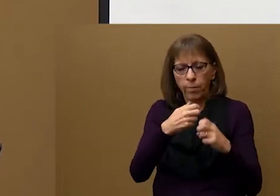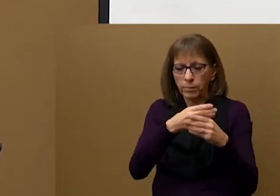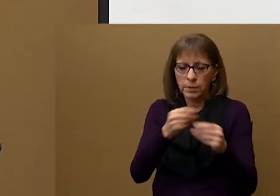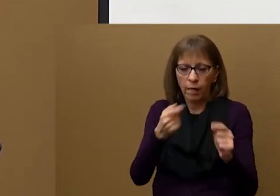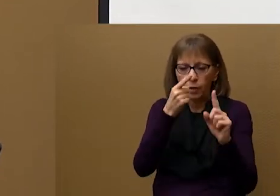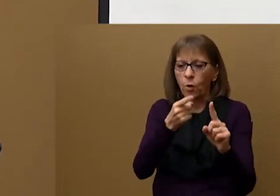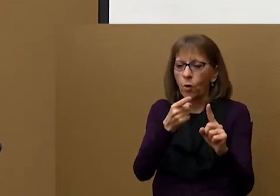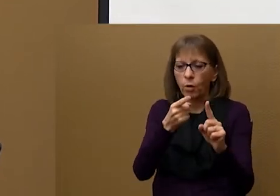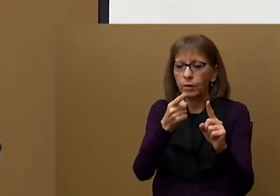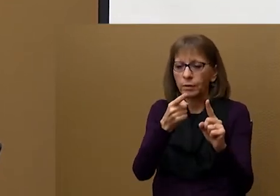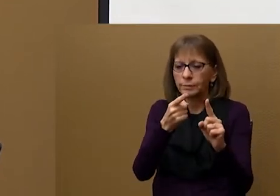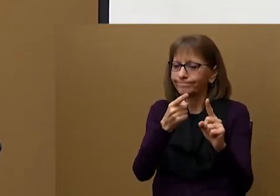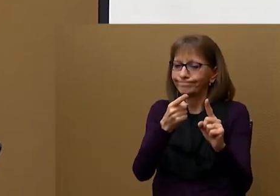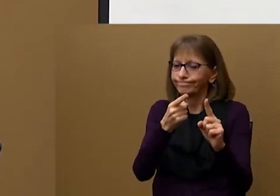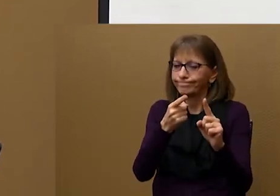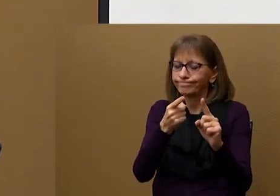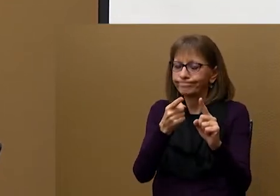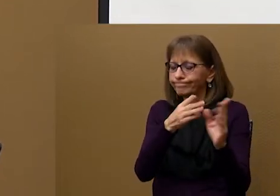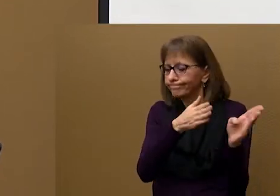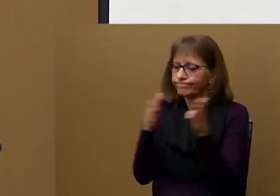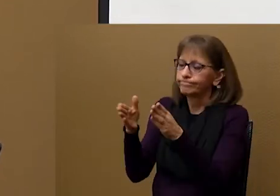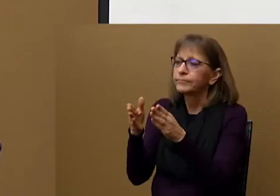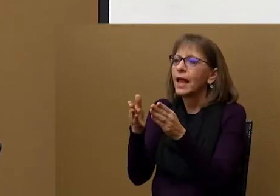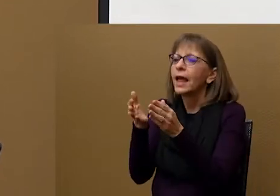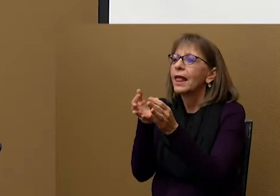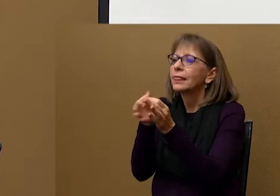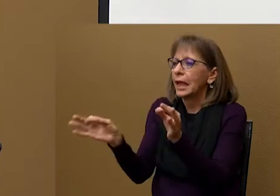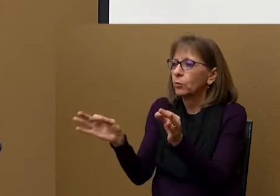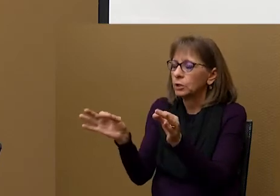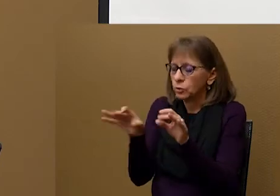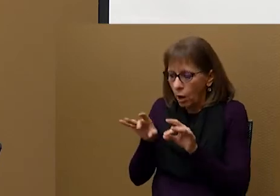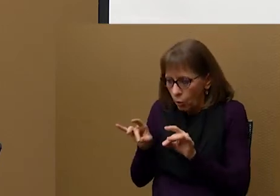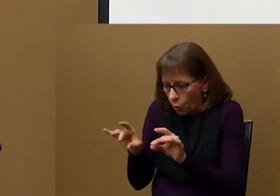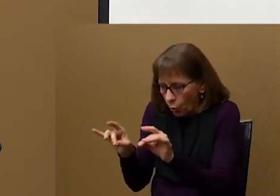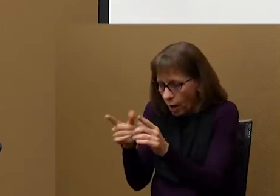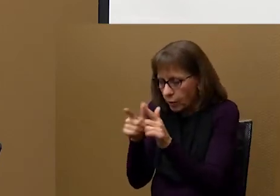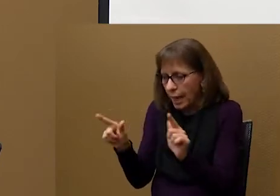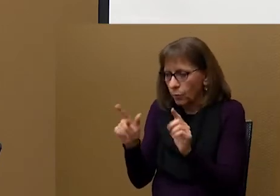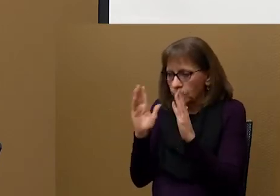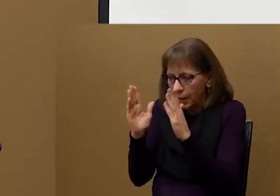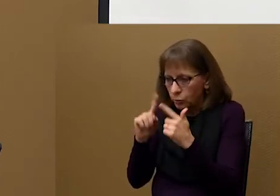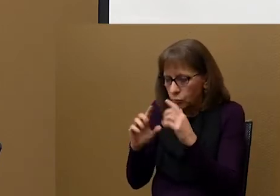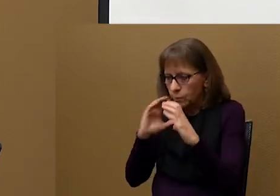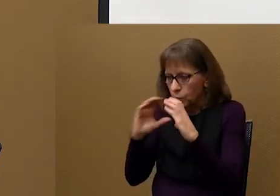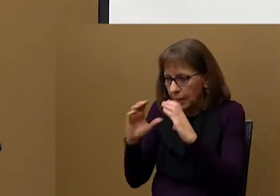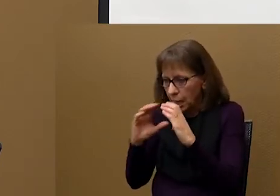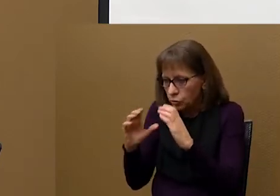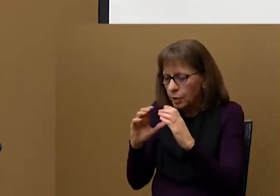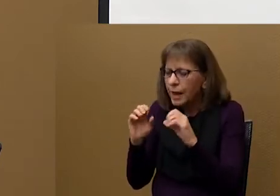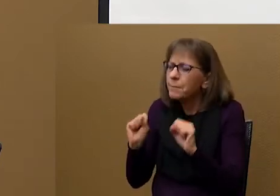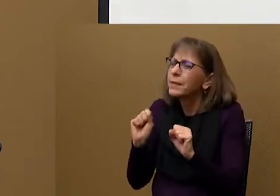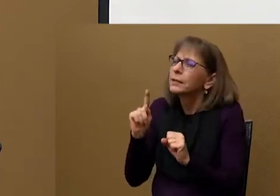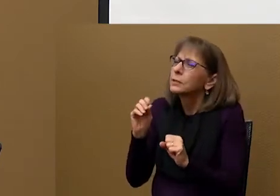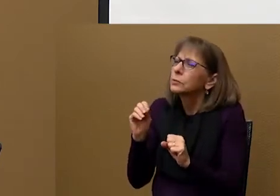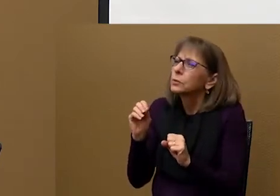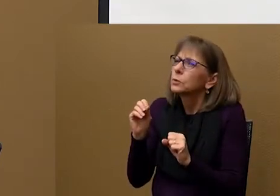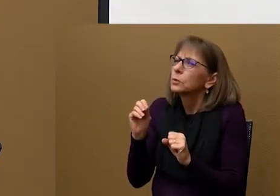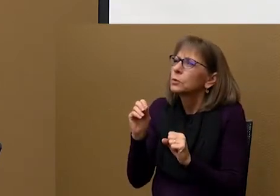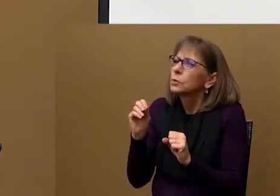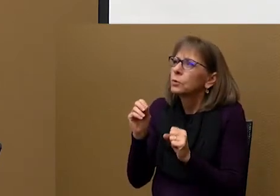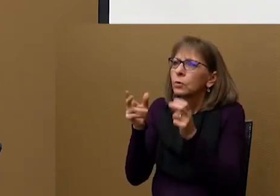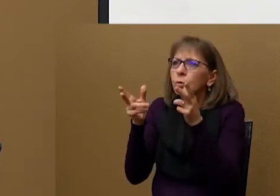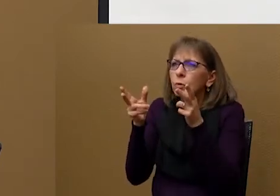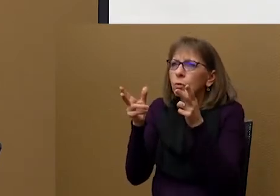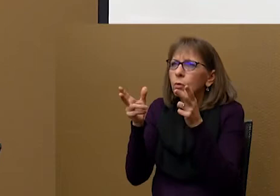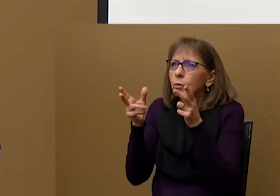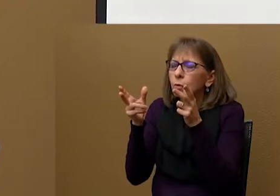solving goals to very much more language-based goals, and acquiring language and paying attention to communication and